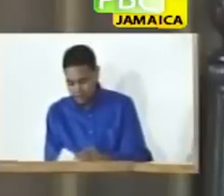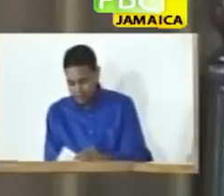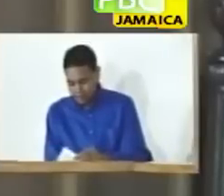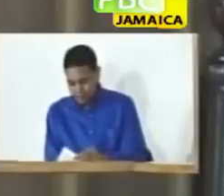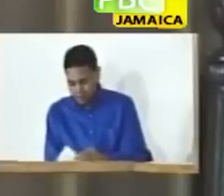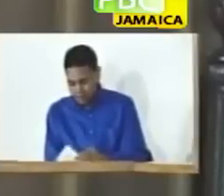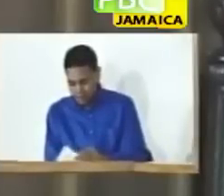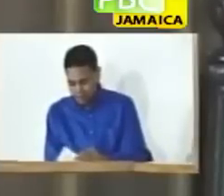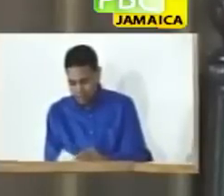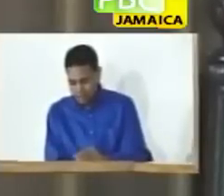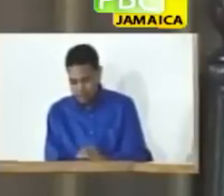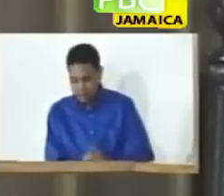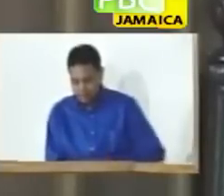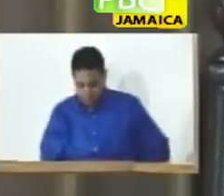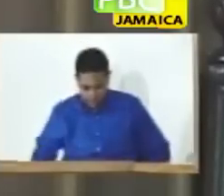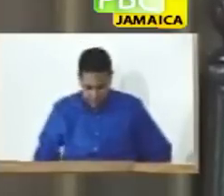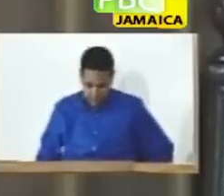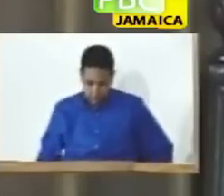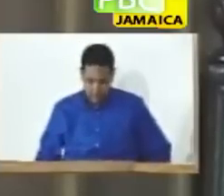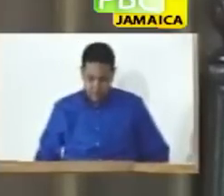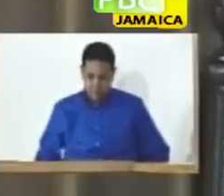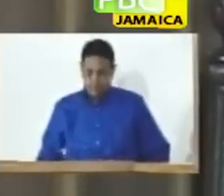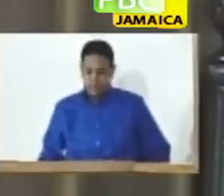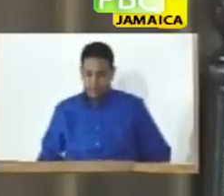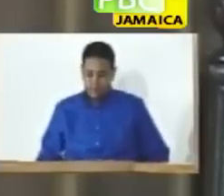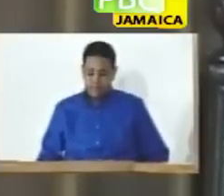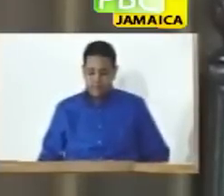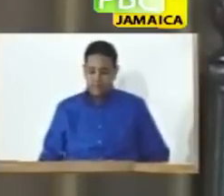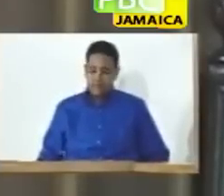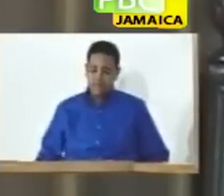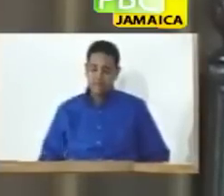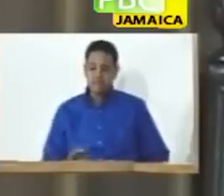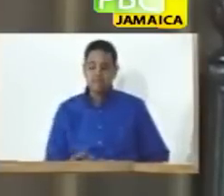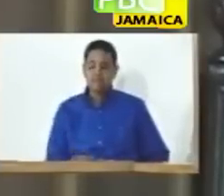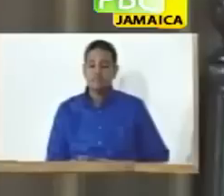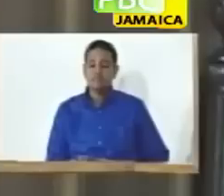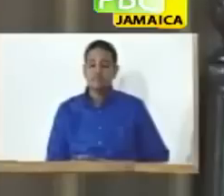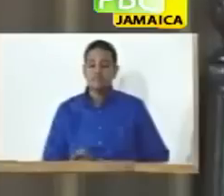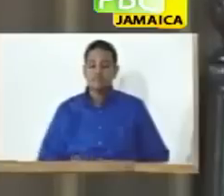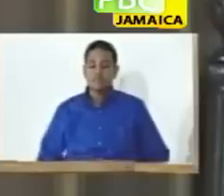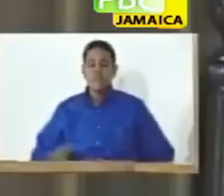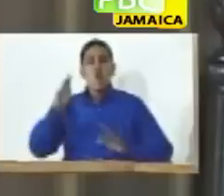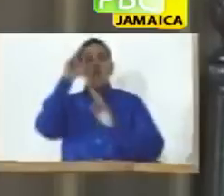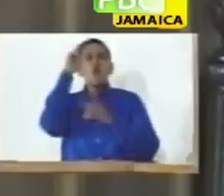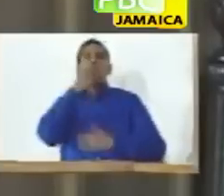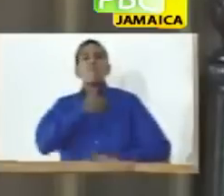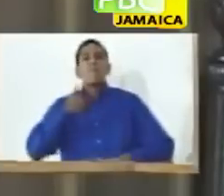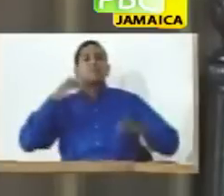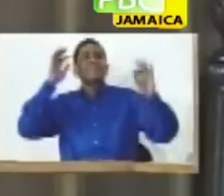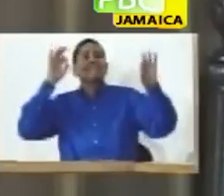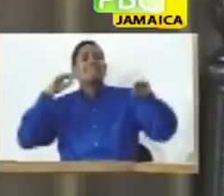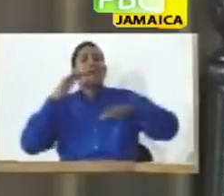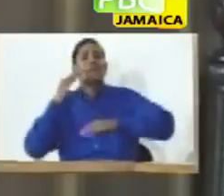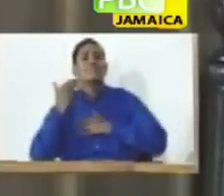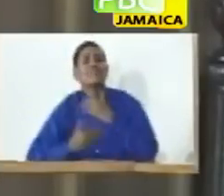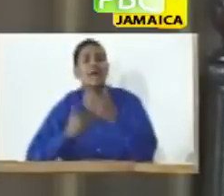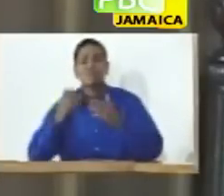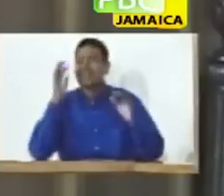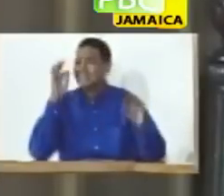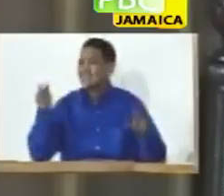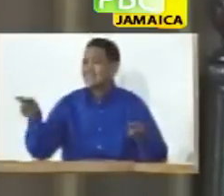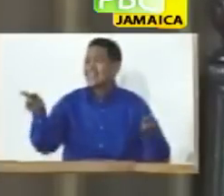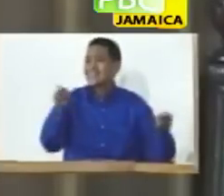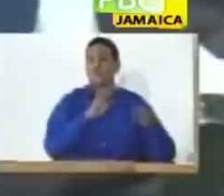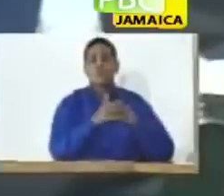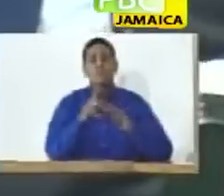Honorable members, decisive steps were taken during the past year to improve the health of Jamaicans.